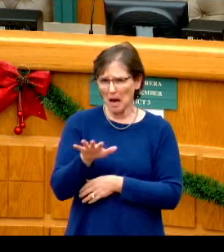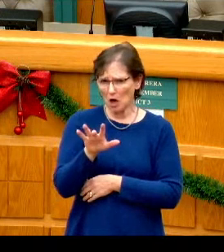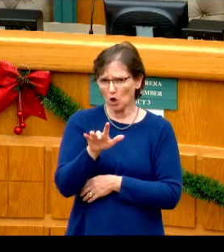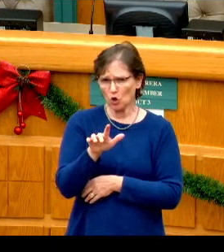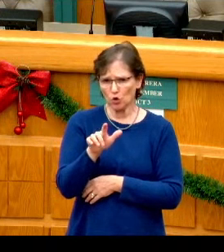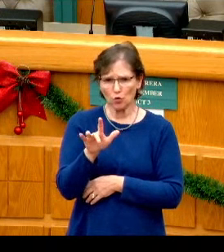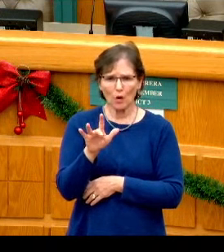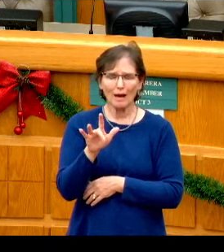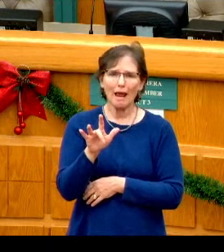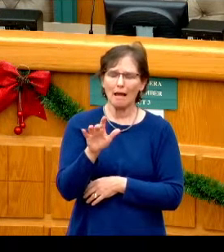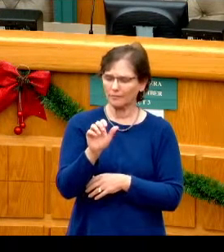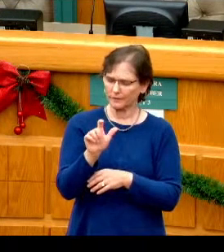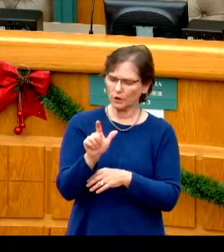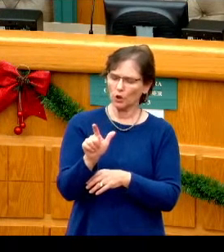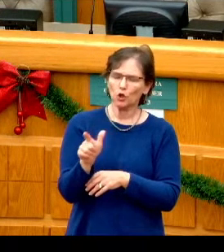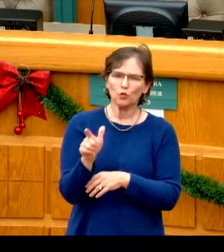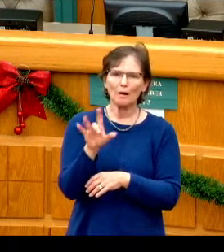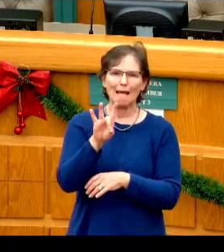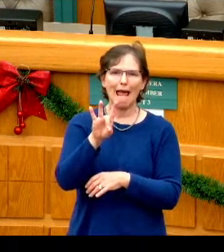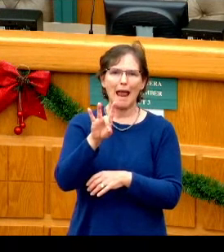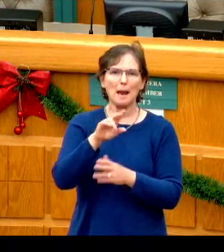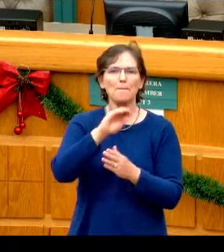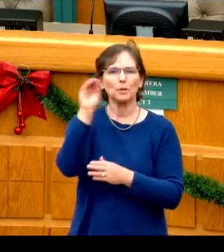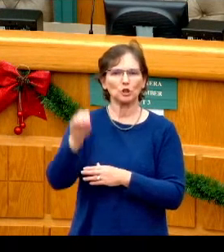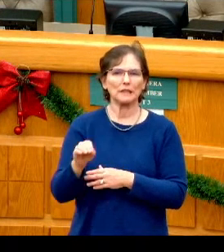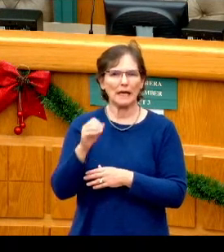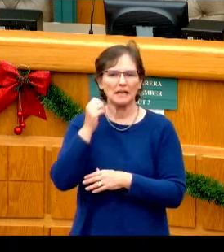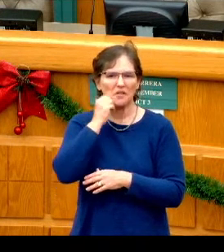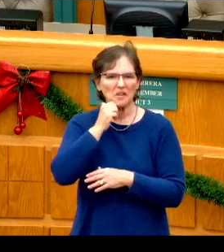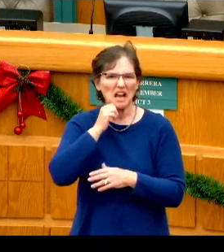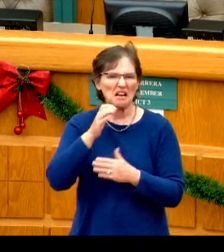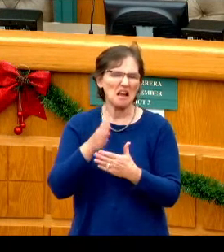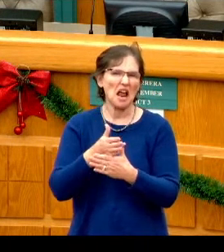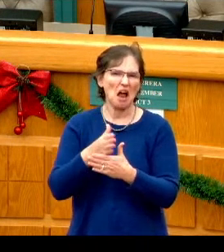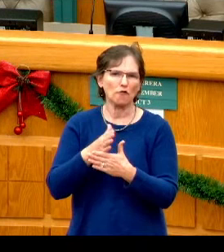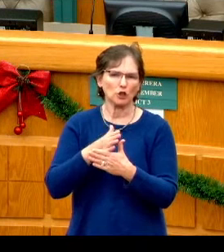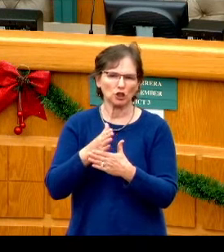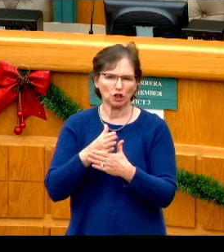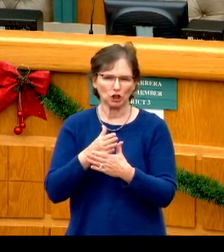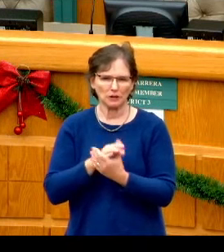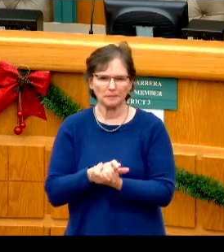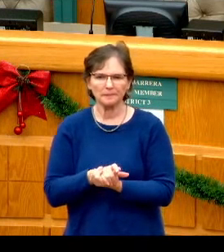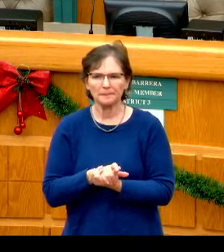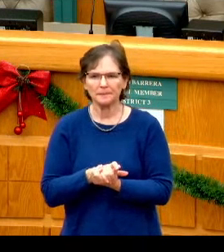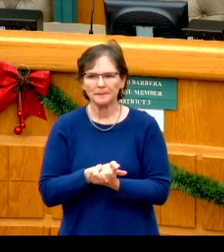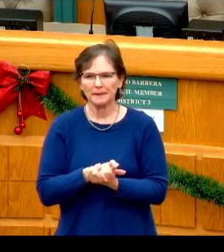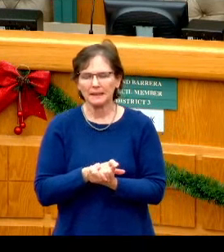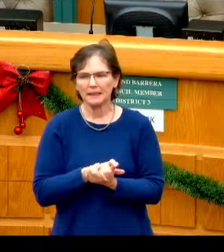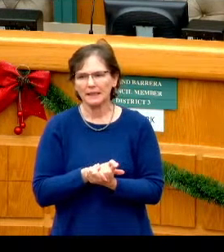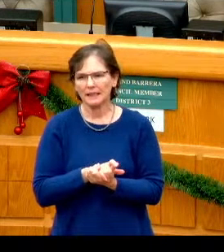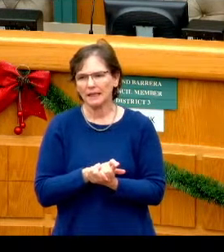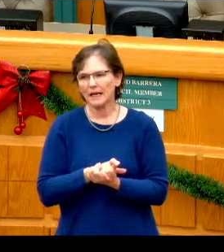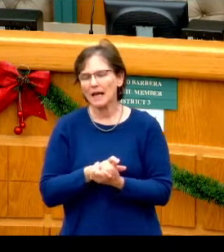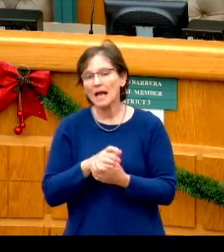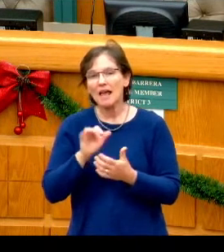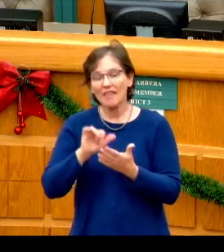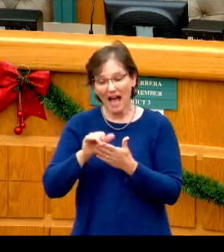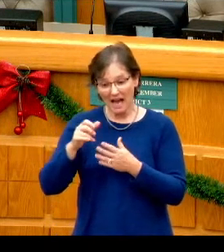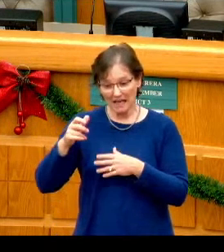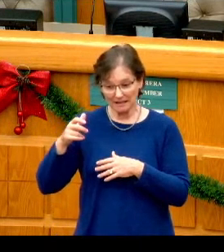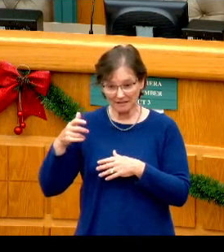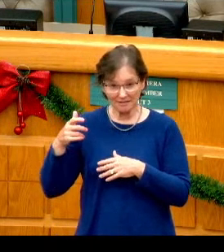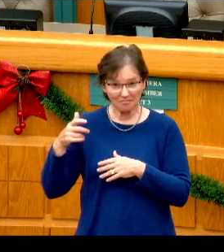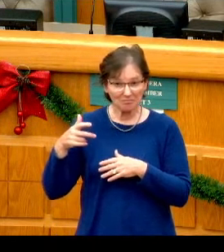28% on average, so maybe round that down to 27% on average after factoring in today's results, whereas the mobile testing is about